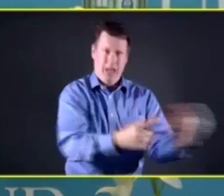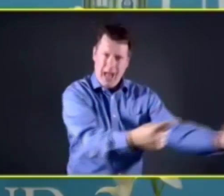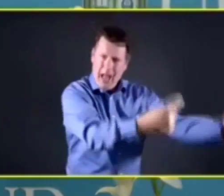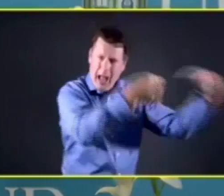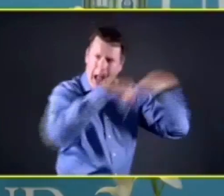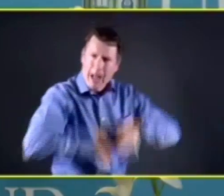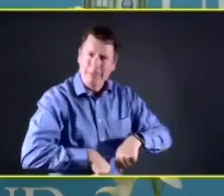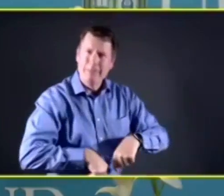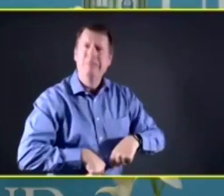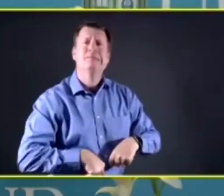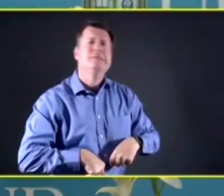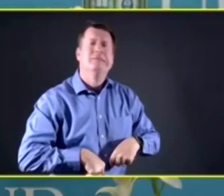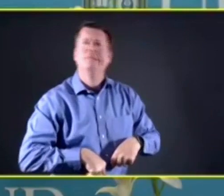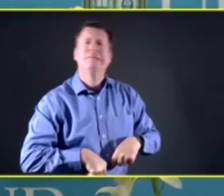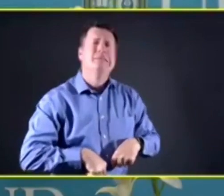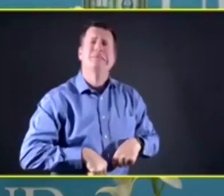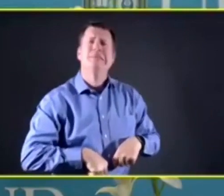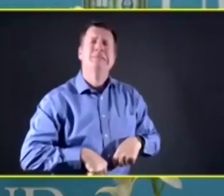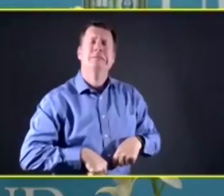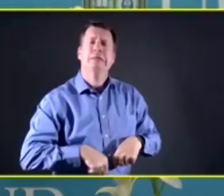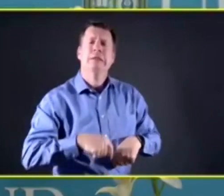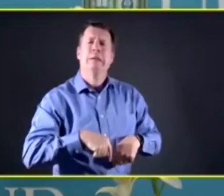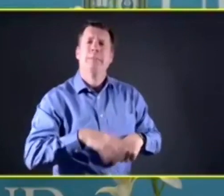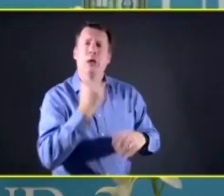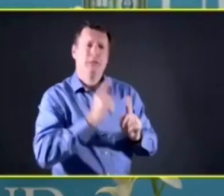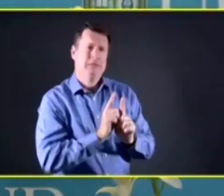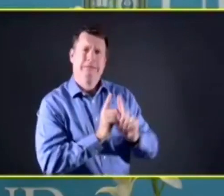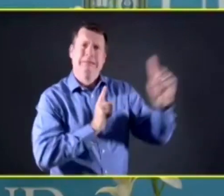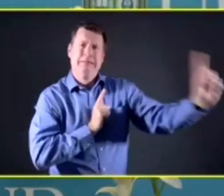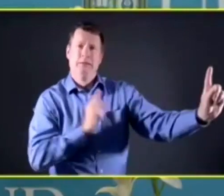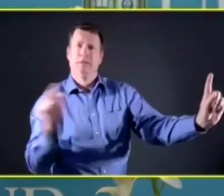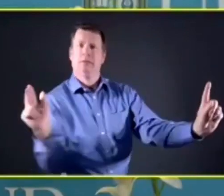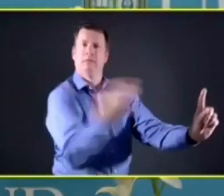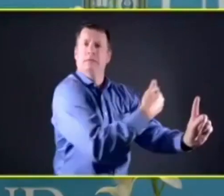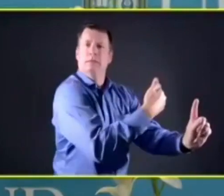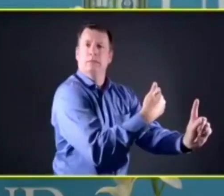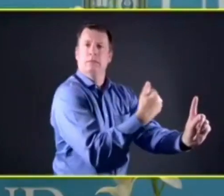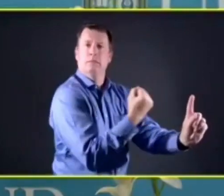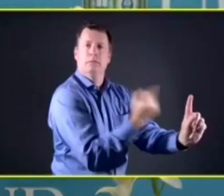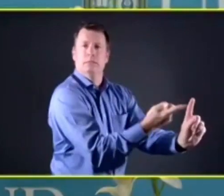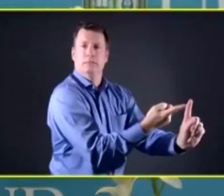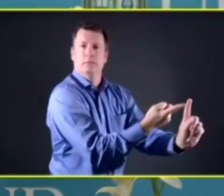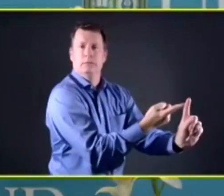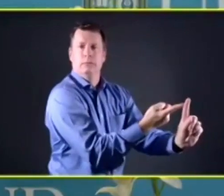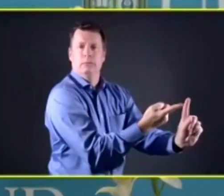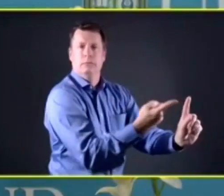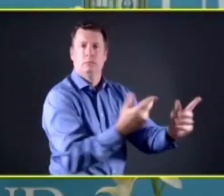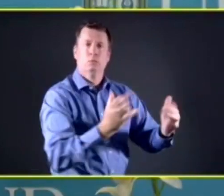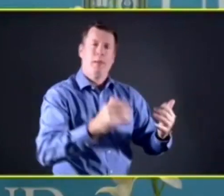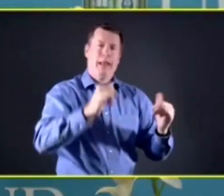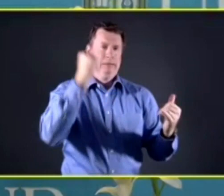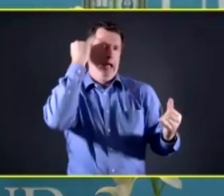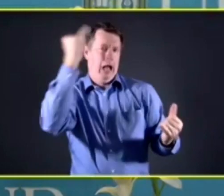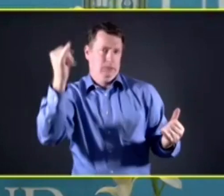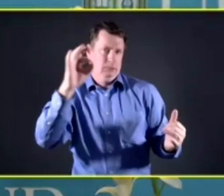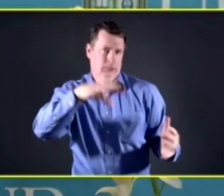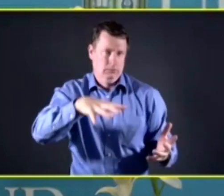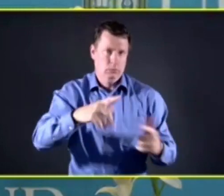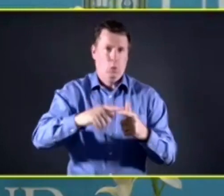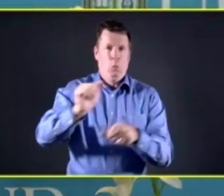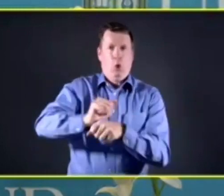a separate area to take care of COVID infected patients. And so we're working on that. But it just kind of seems